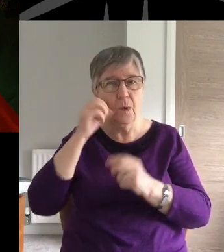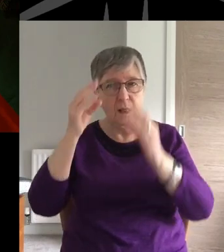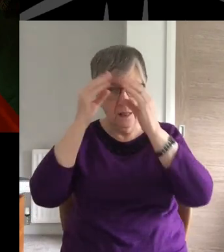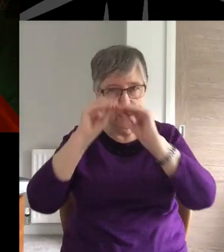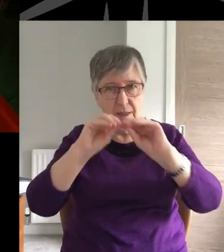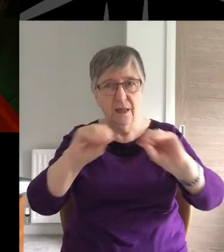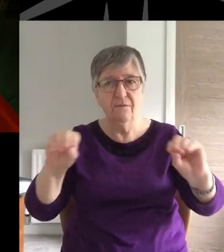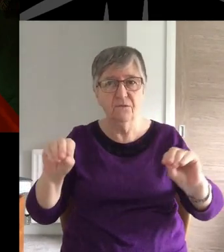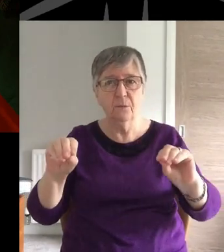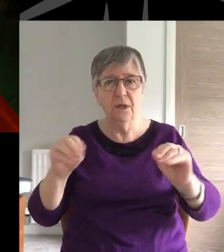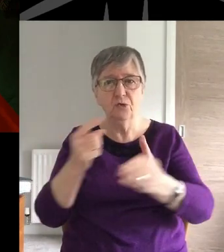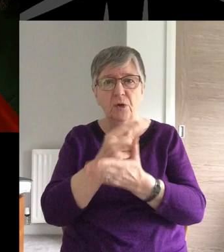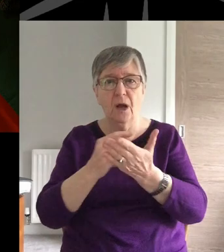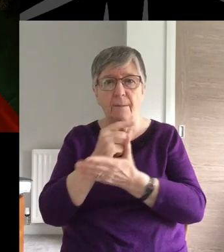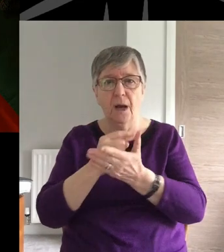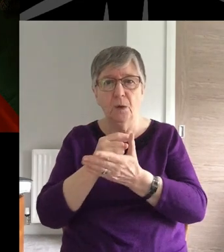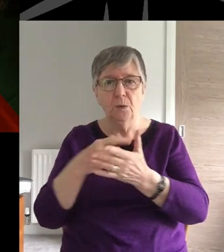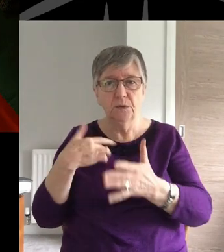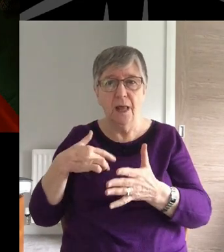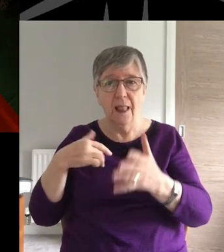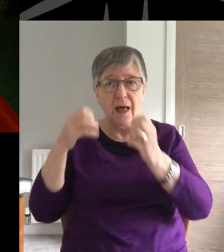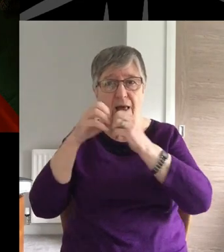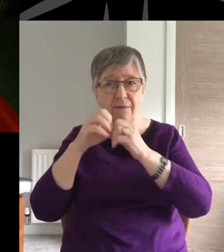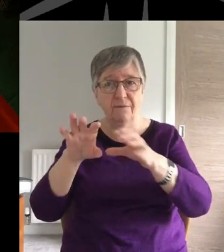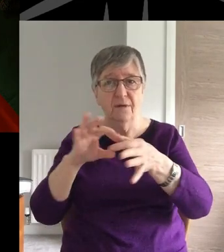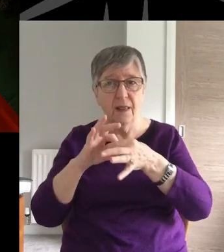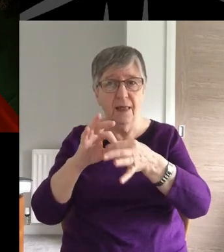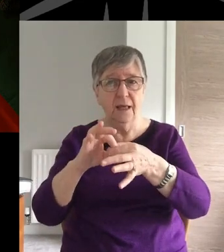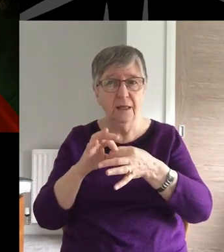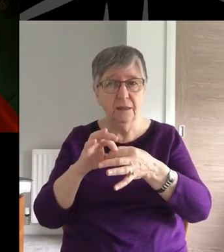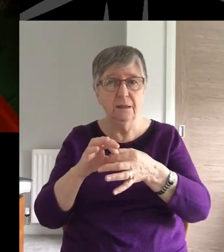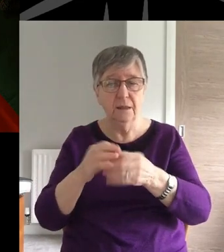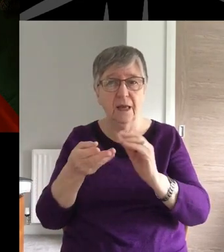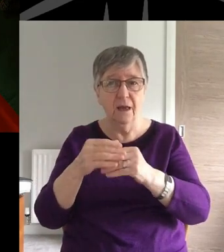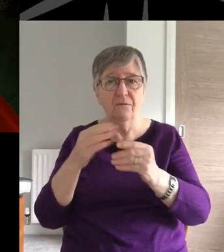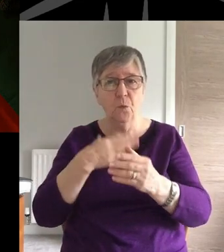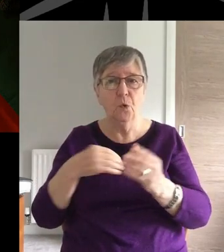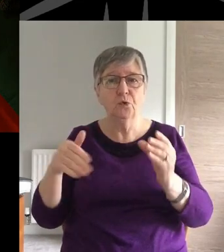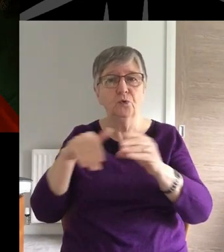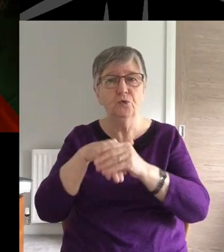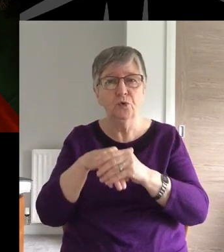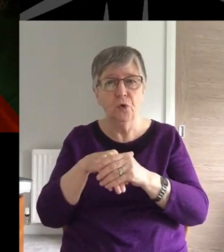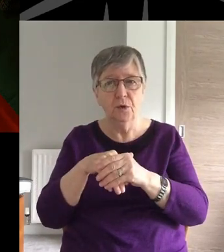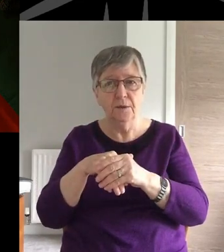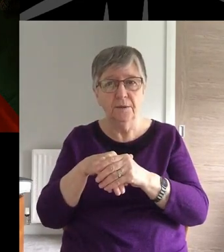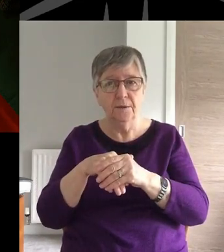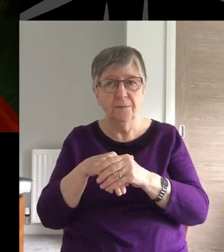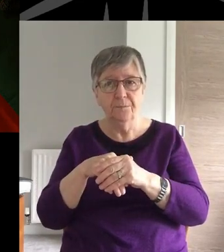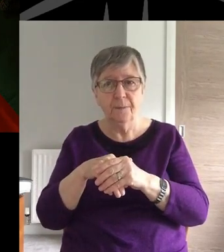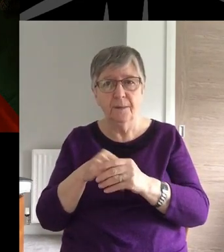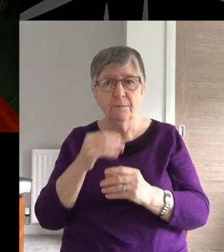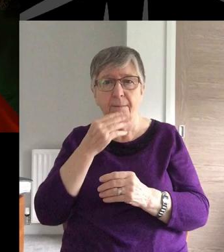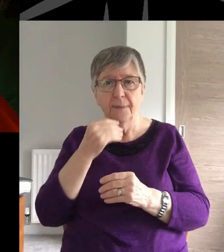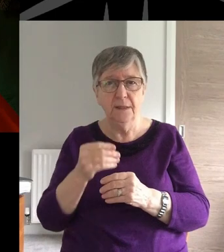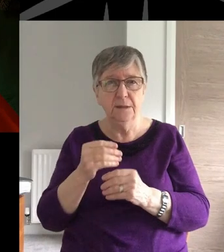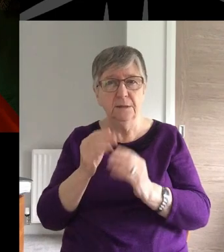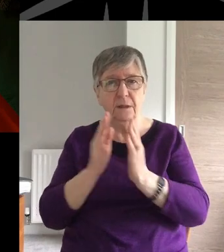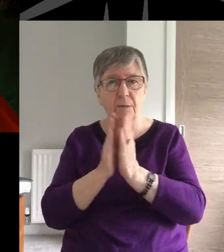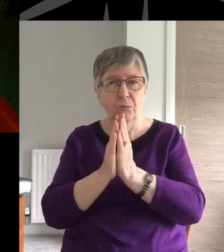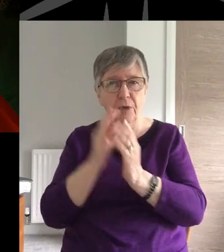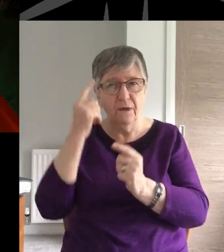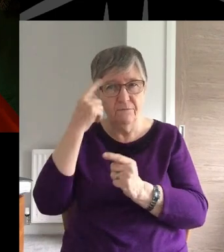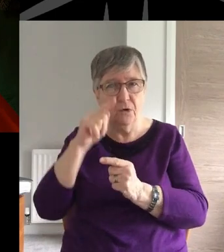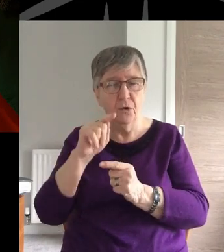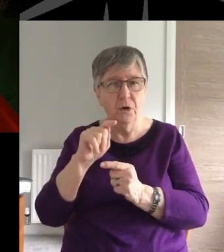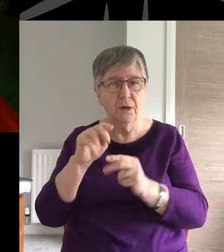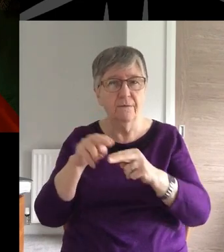information about the video link for those who want to join the service online, but do commend Murray's family to